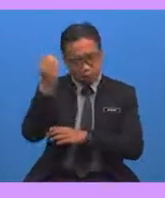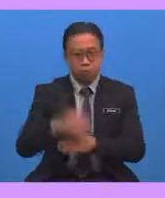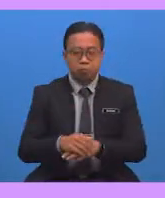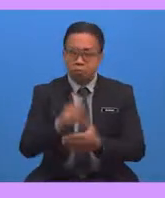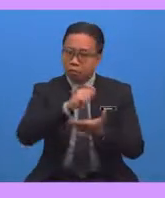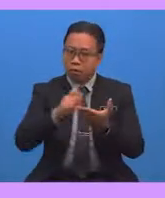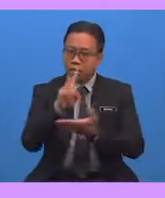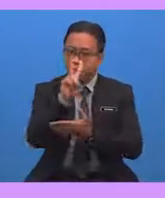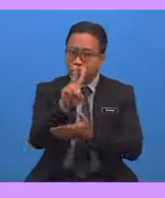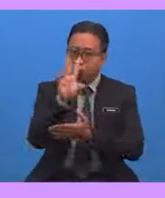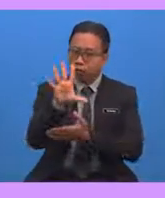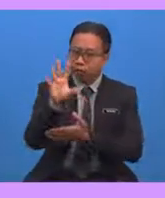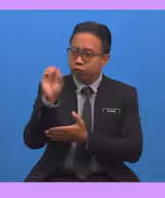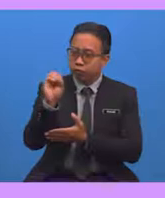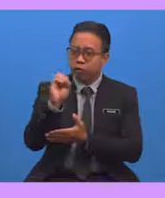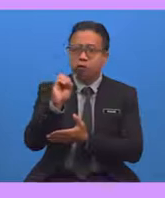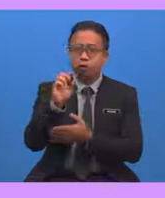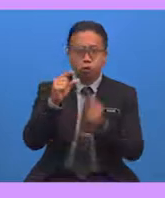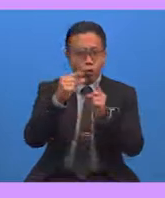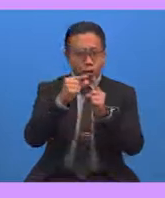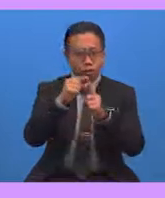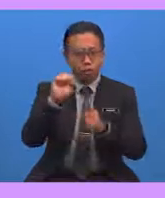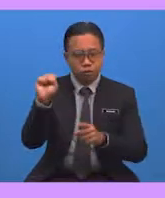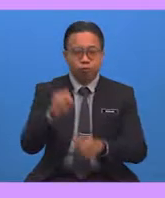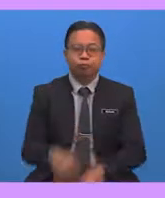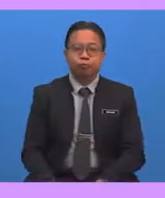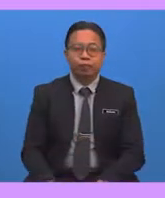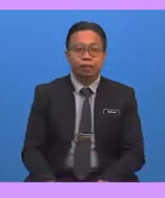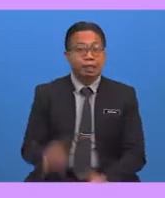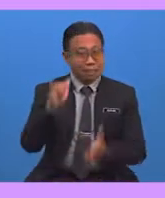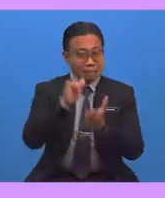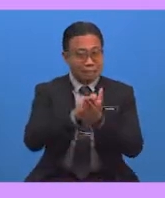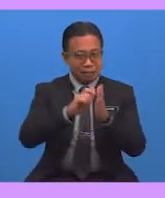least 250 words. These are the keywords.